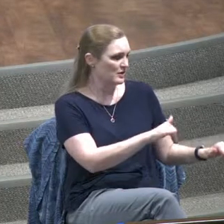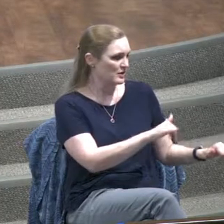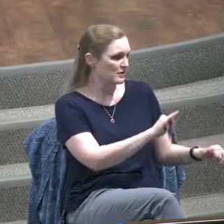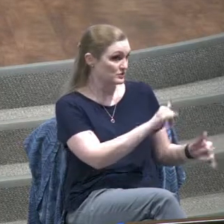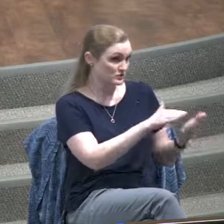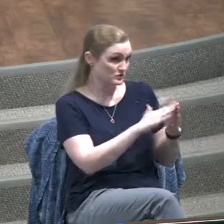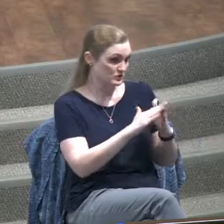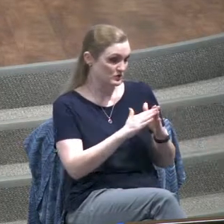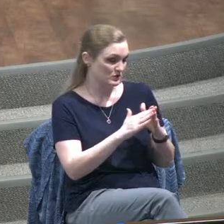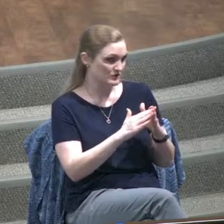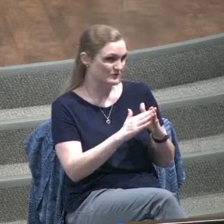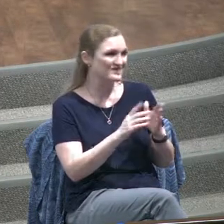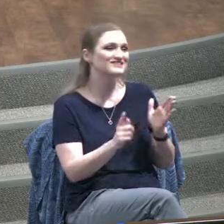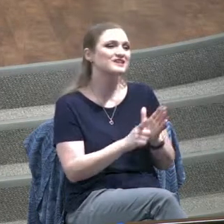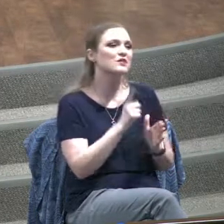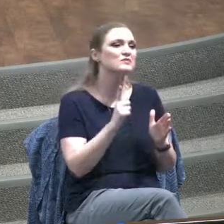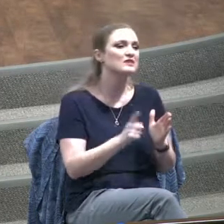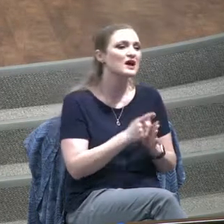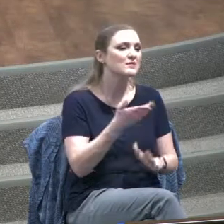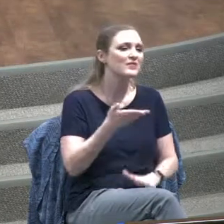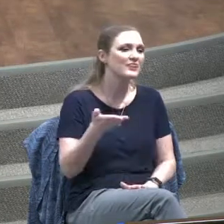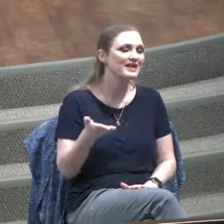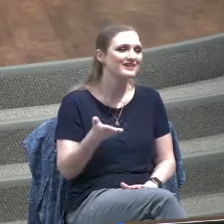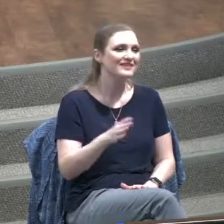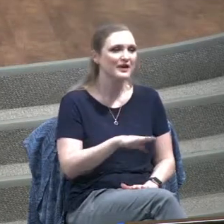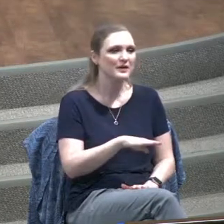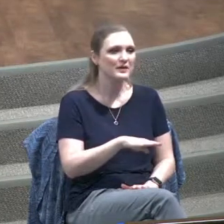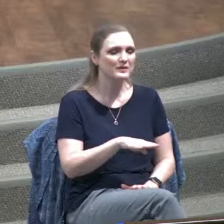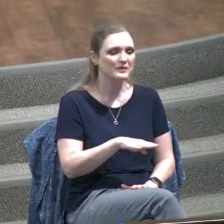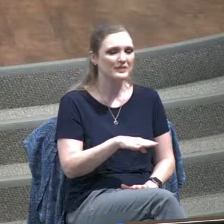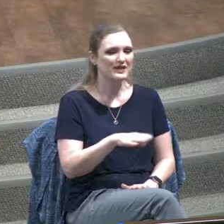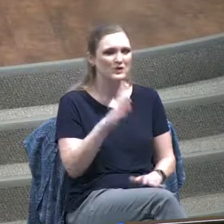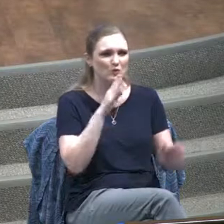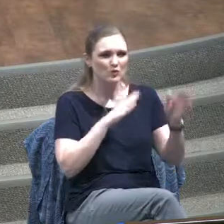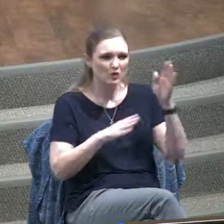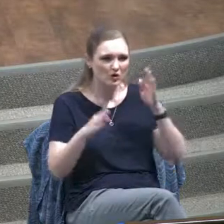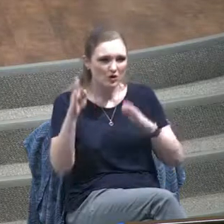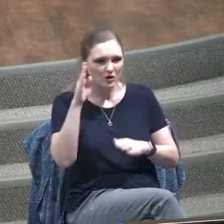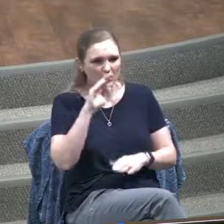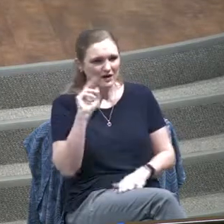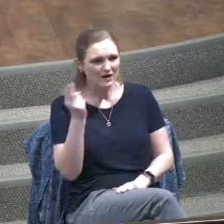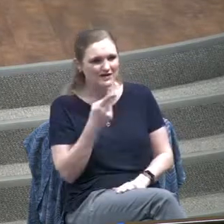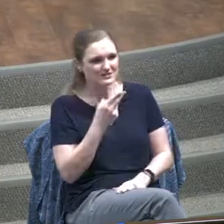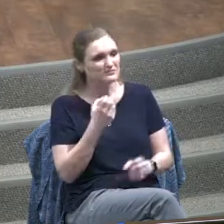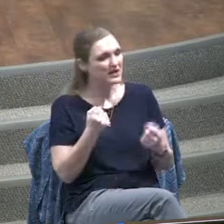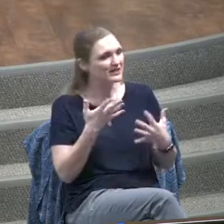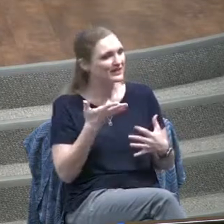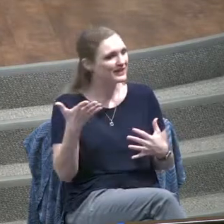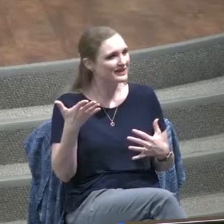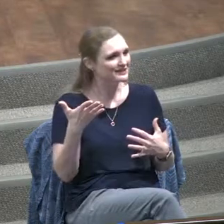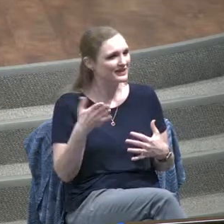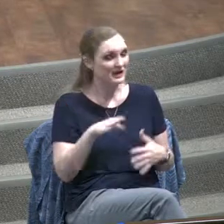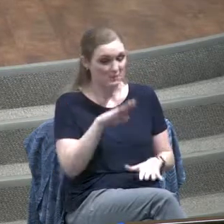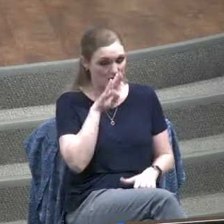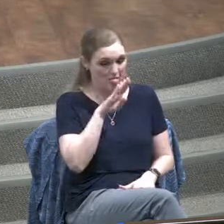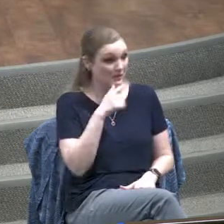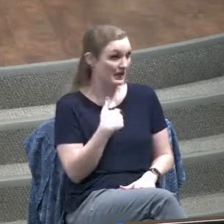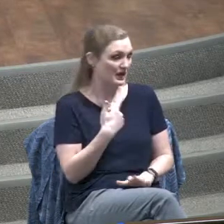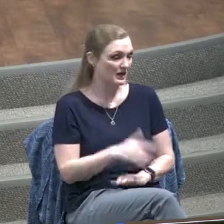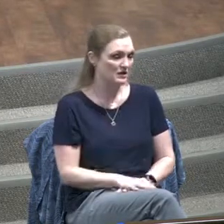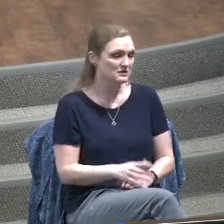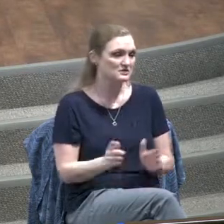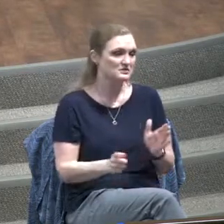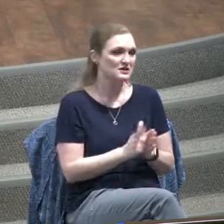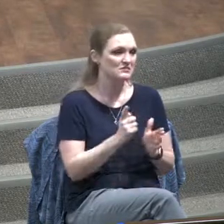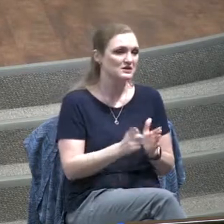Sometimes things bother us. A lot of things bother us. A lot of things bother me. Sometimes there's things,